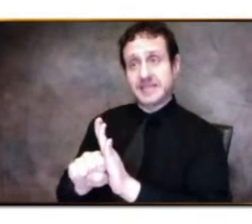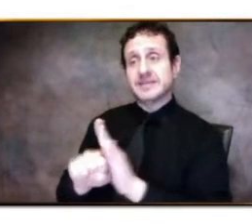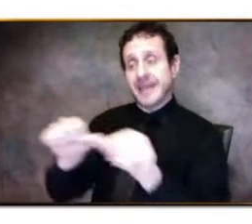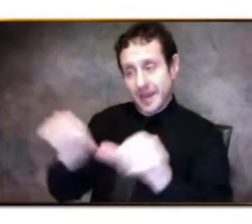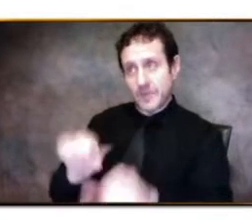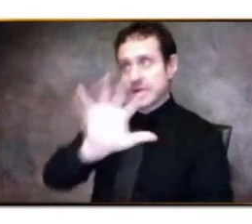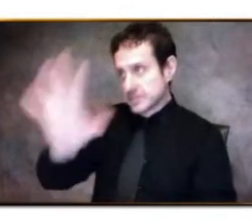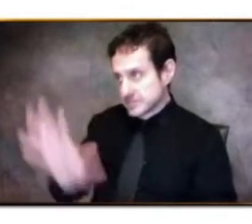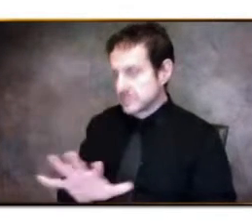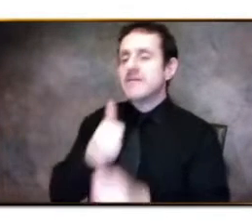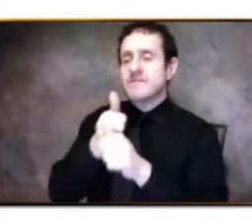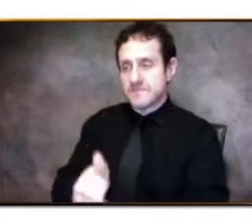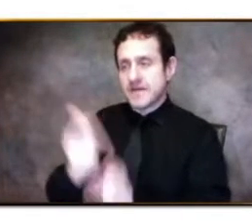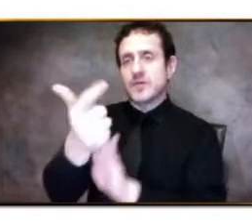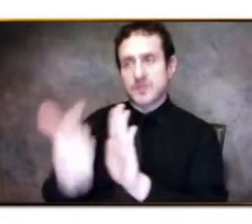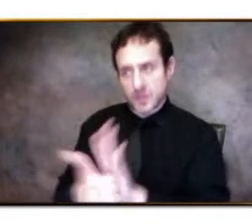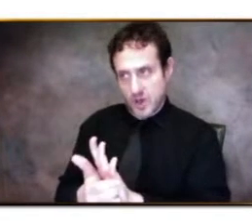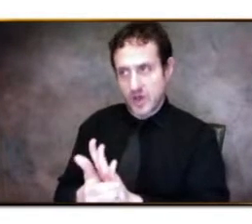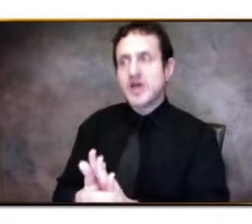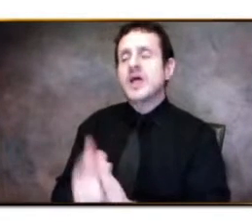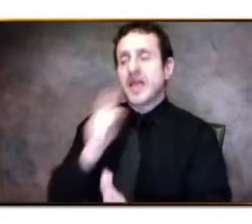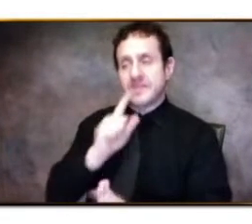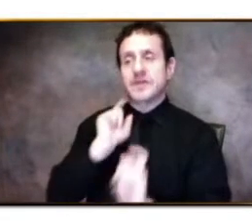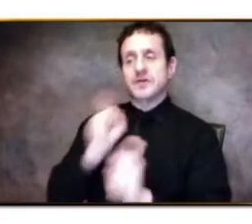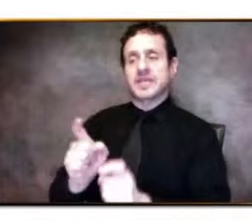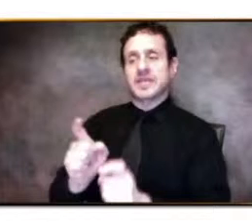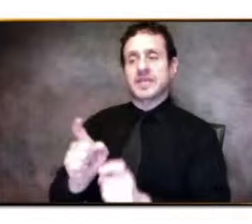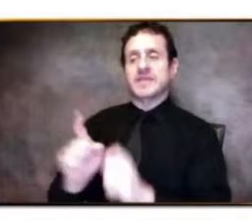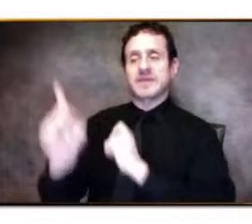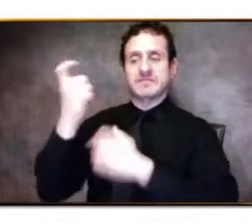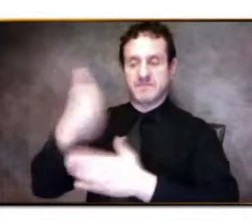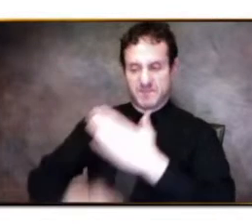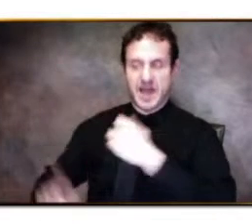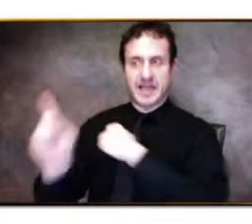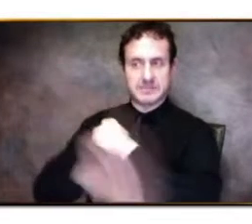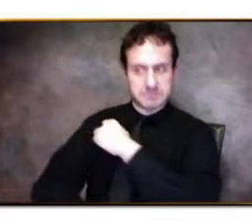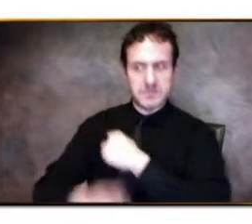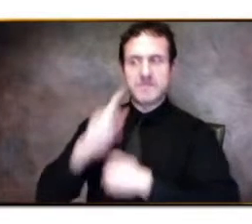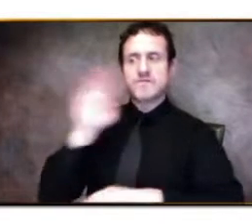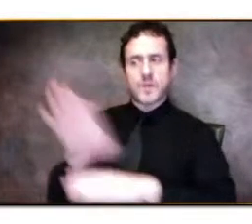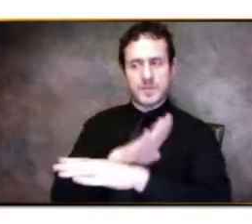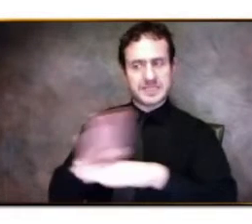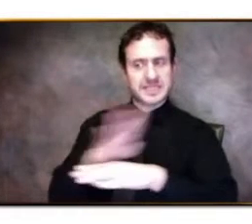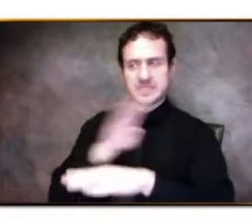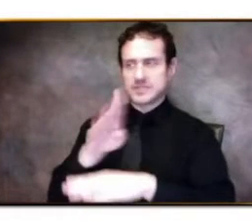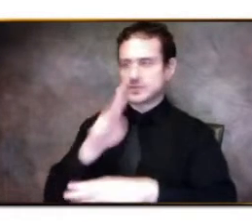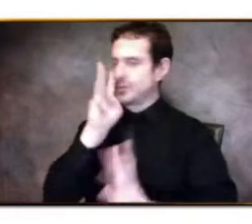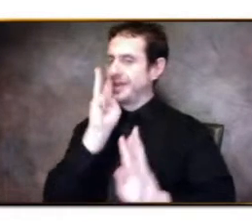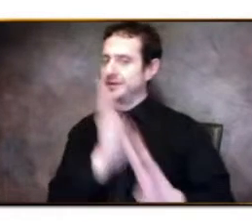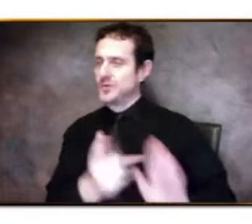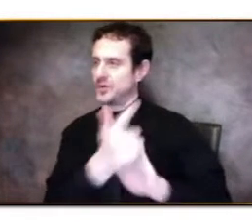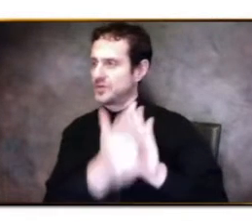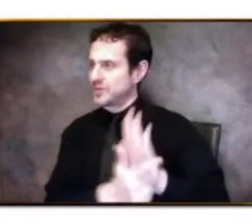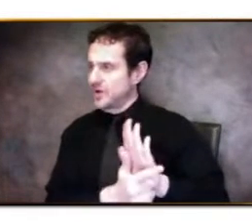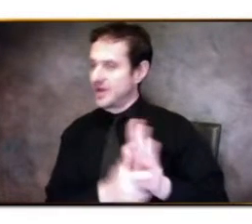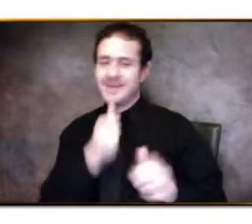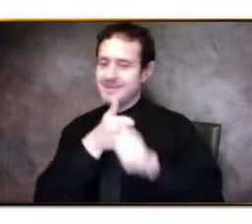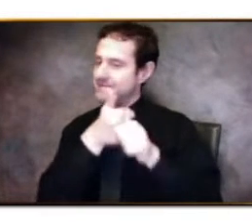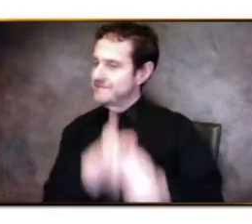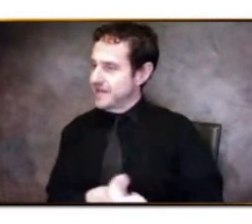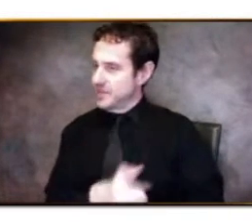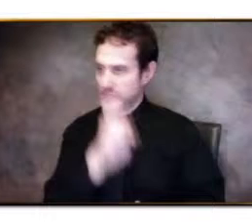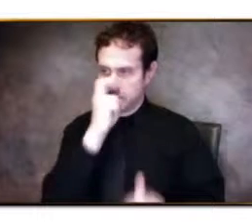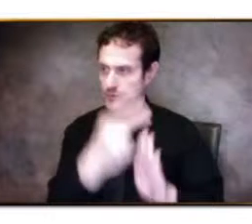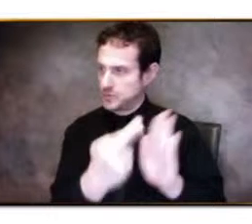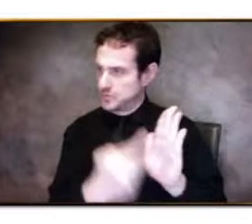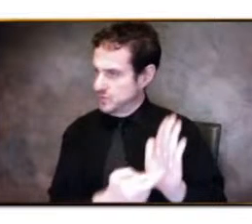these fines, and that's what they are, fines, for businesses that are failing to follow the mitigations,